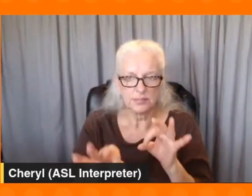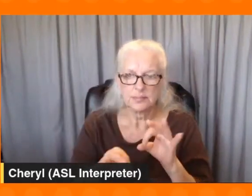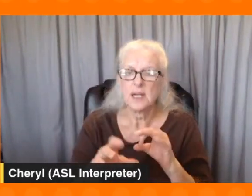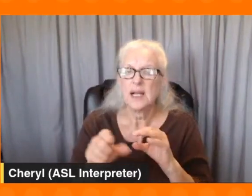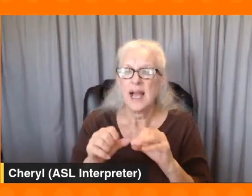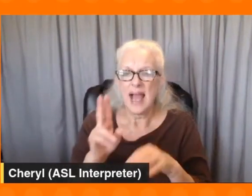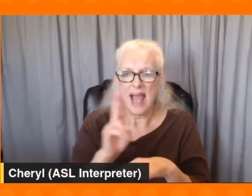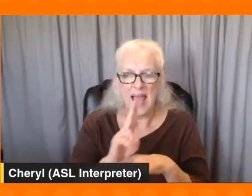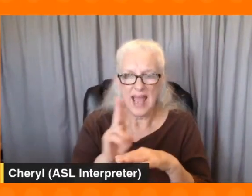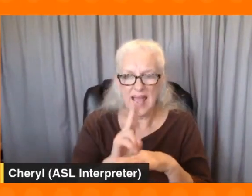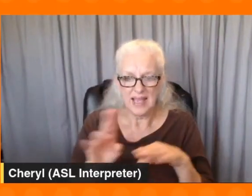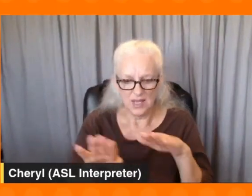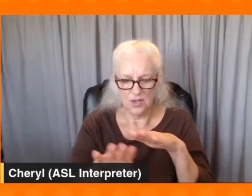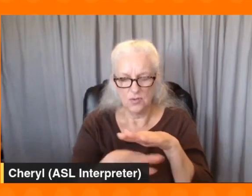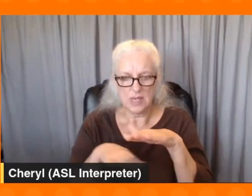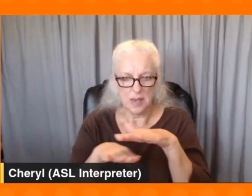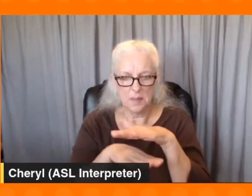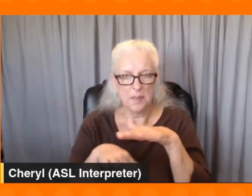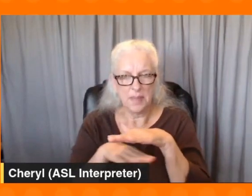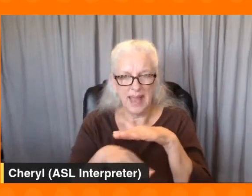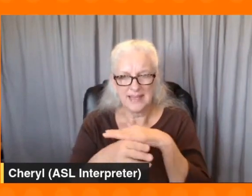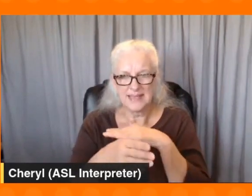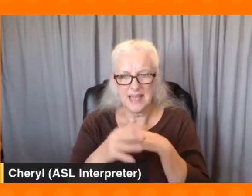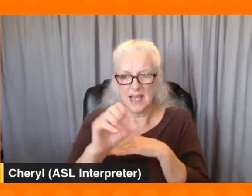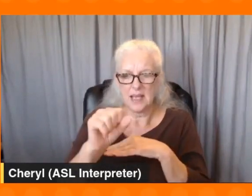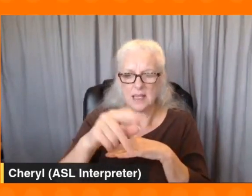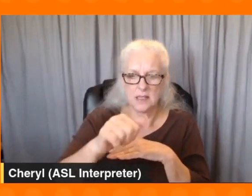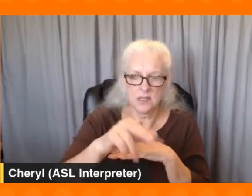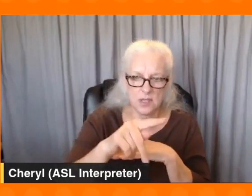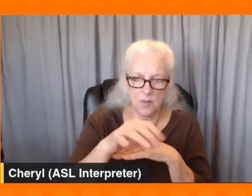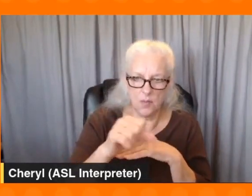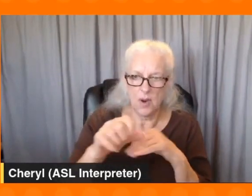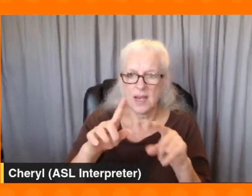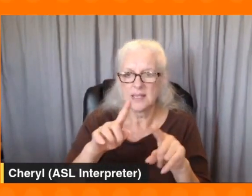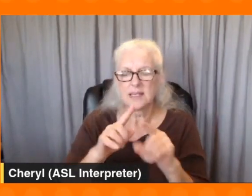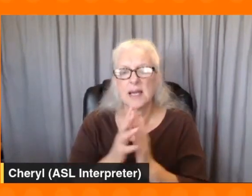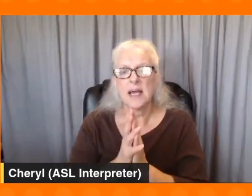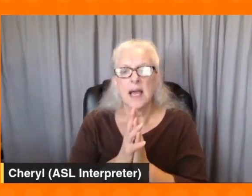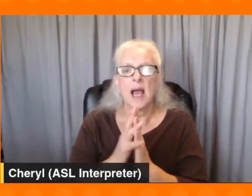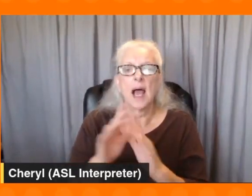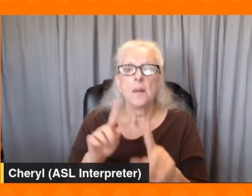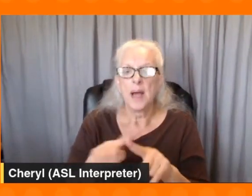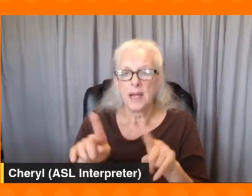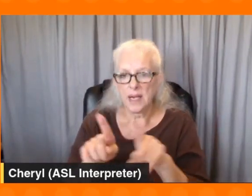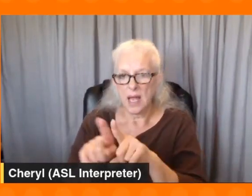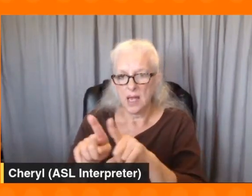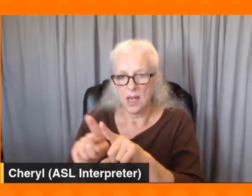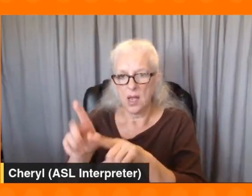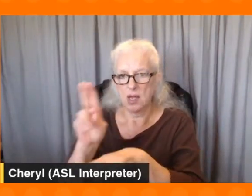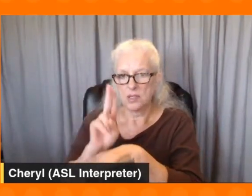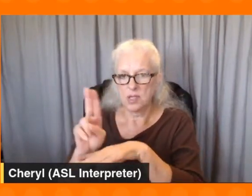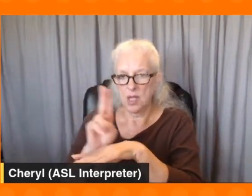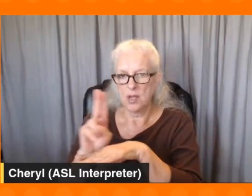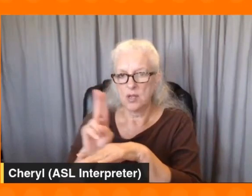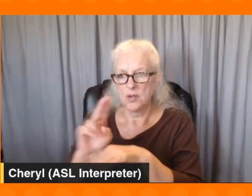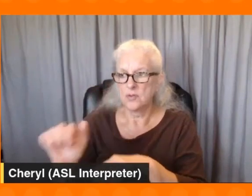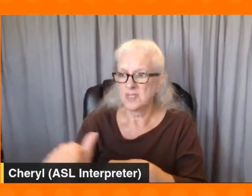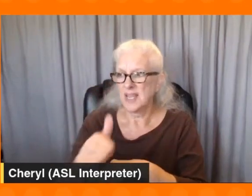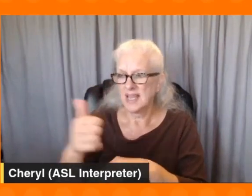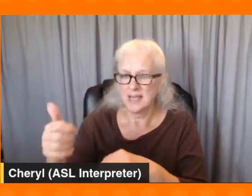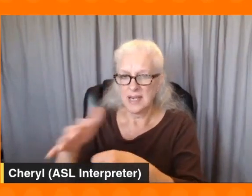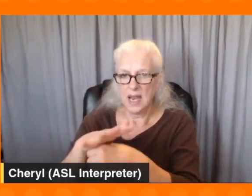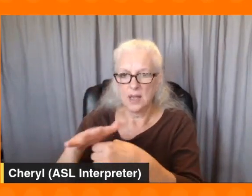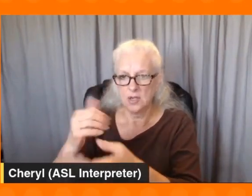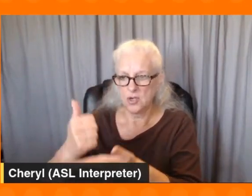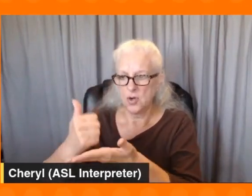basic sprites to teach concepts like data types, conditionals, and loops, but I've also used Scratch across content areas to have